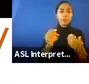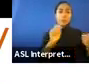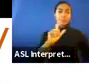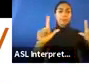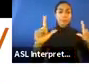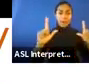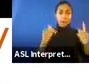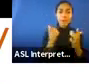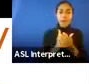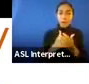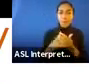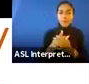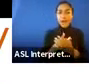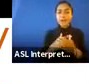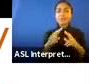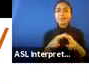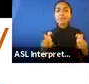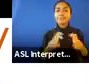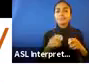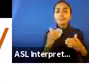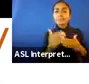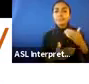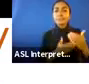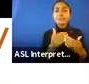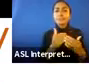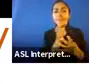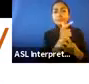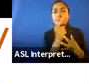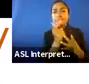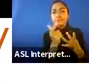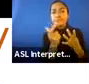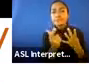think through how we can start to